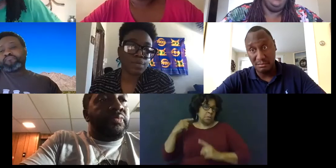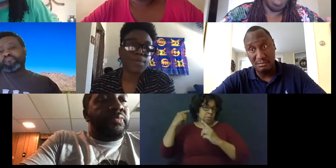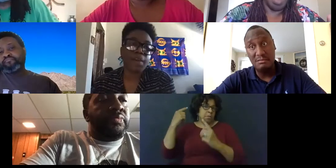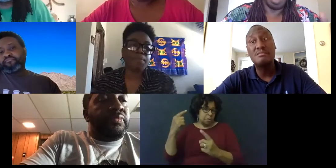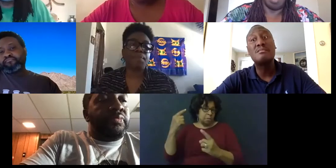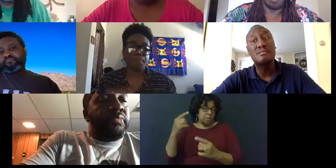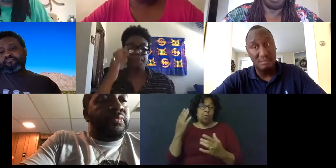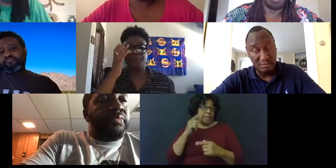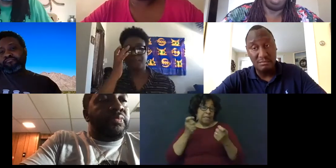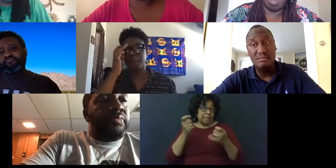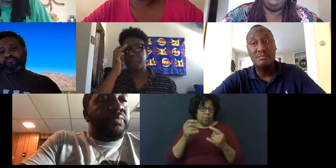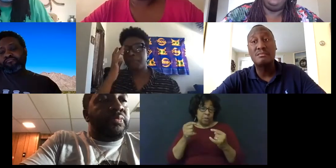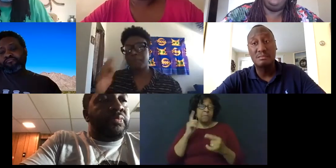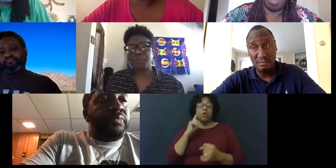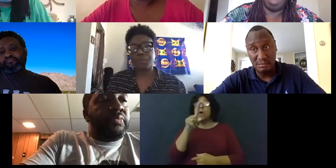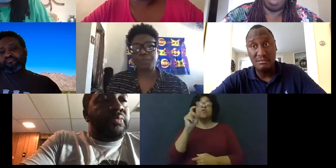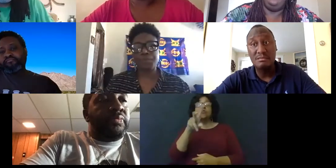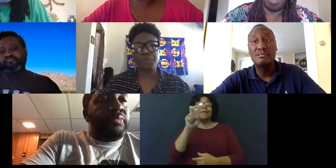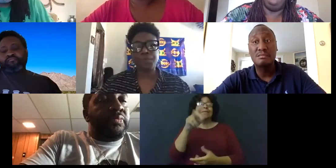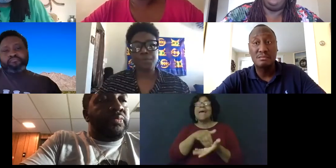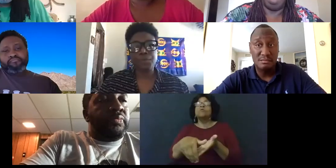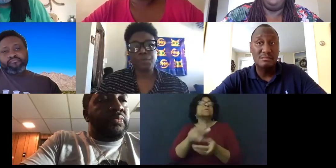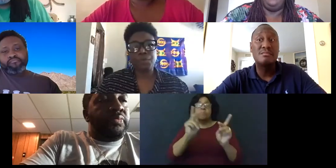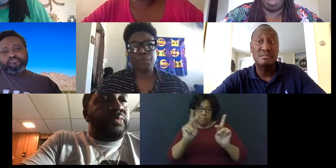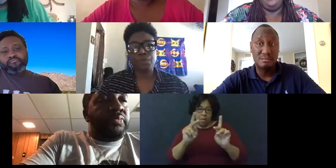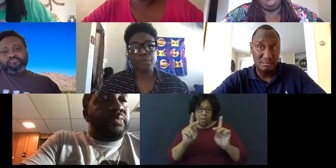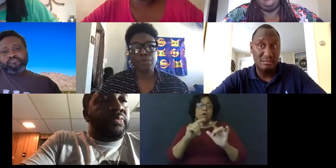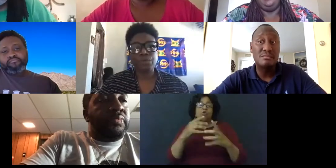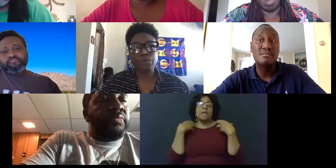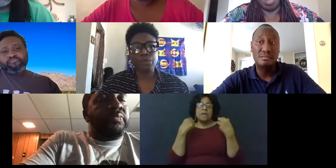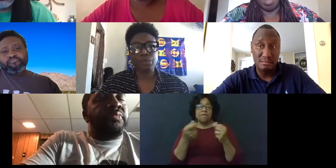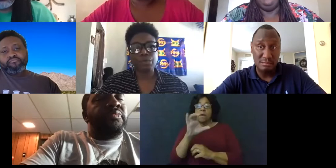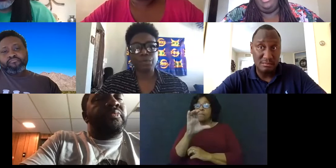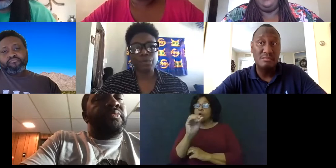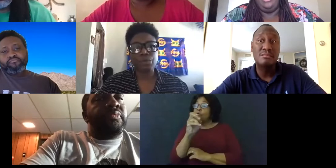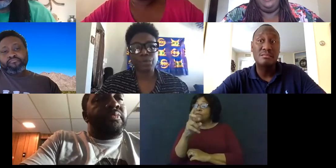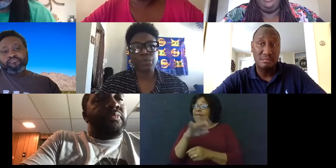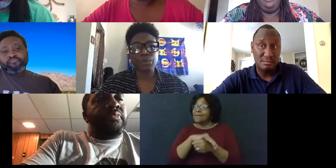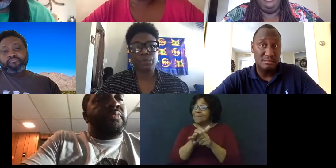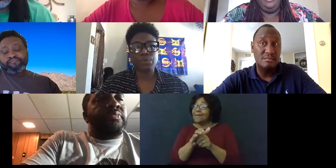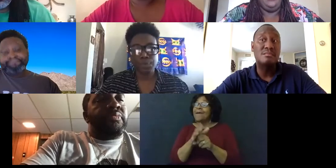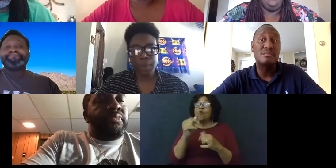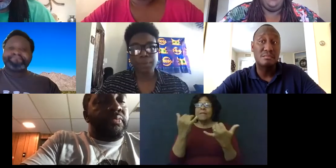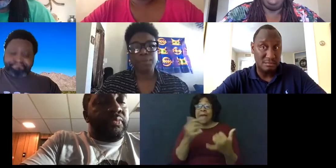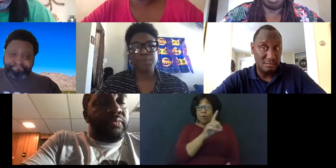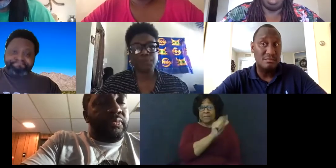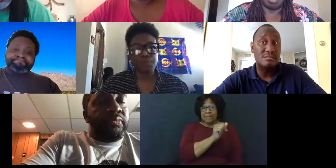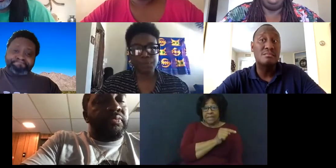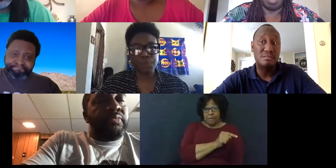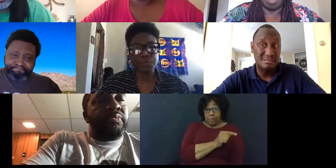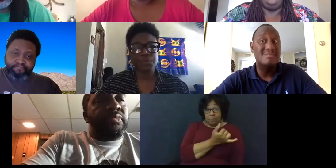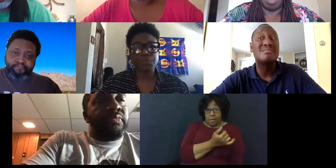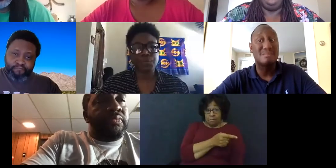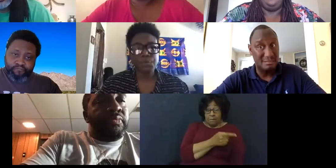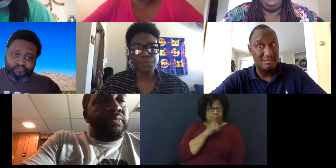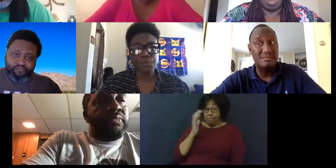because we have hundreds of thousands of people recovering from COVID-19 who are now disabled. And it's not as